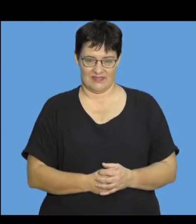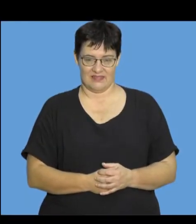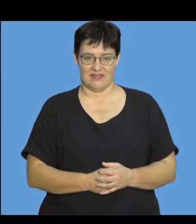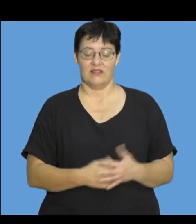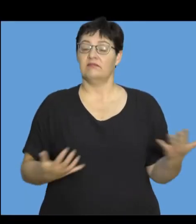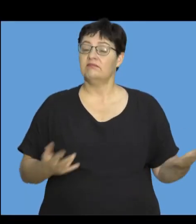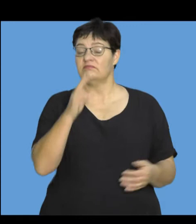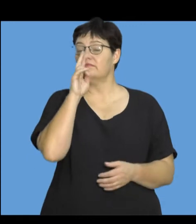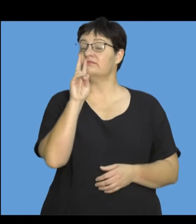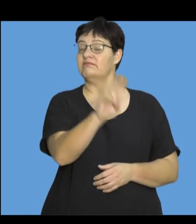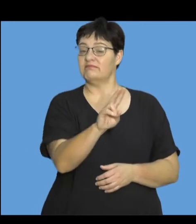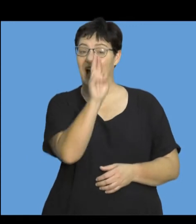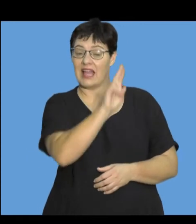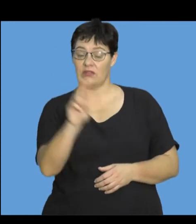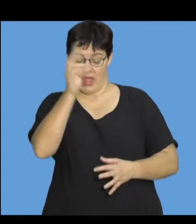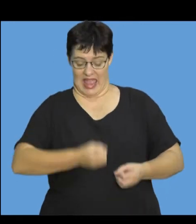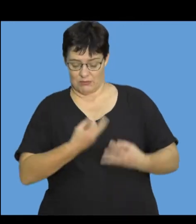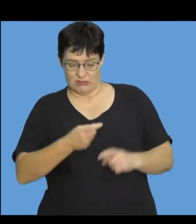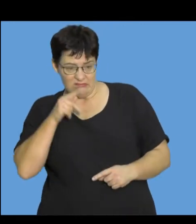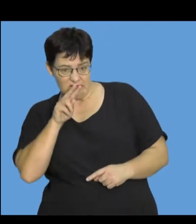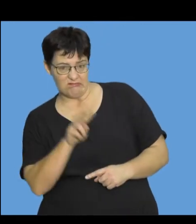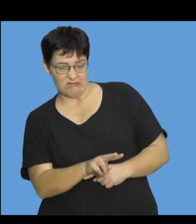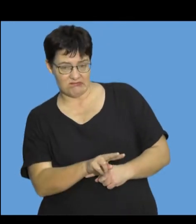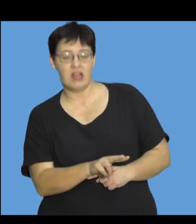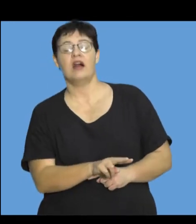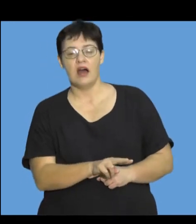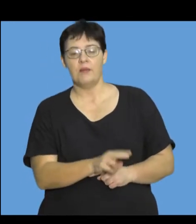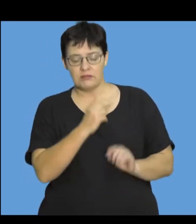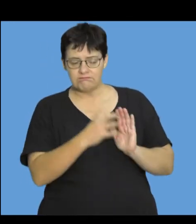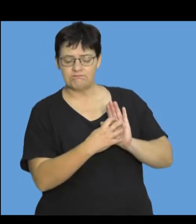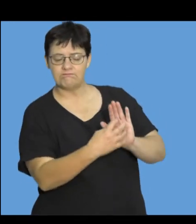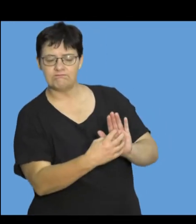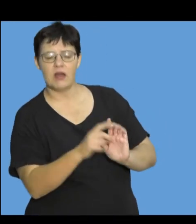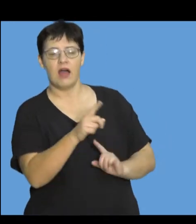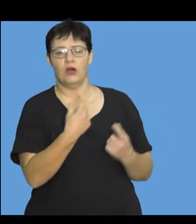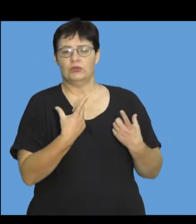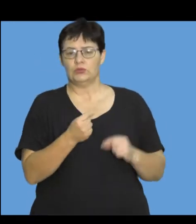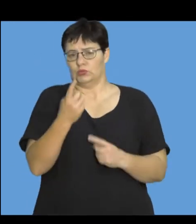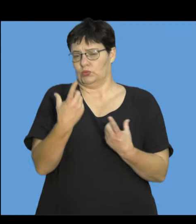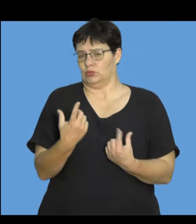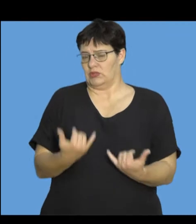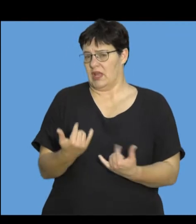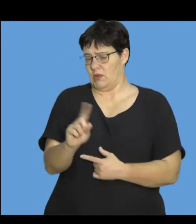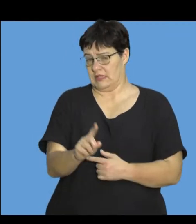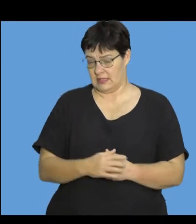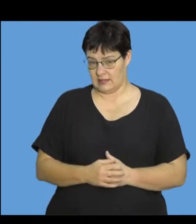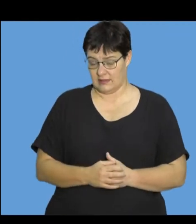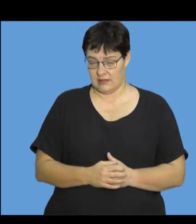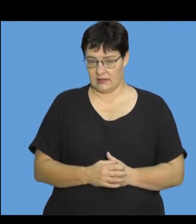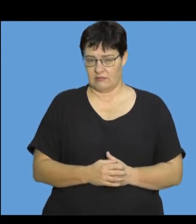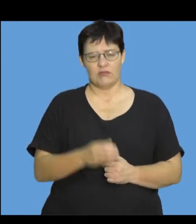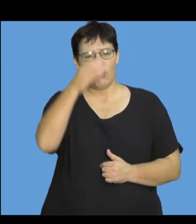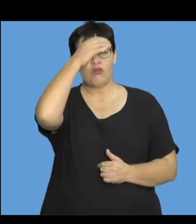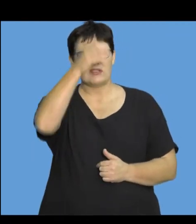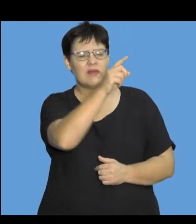when we're looking at exponential expressions, we need to first map it out as to what exactly are we going to look at, right? Remember, the concept